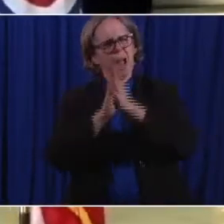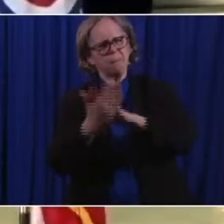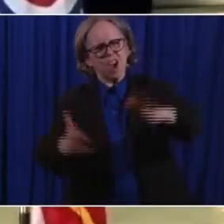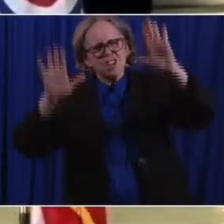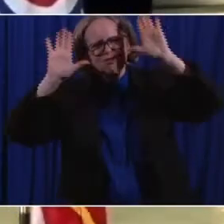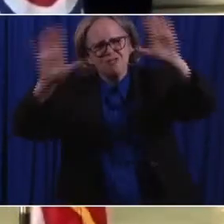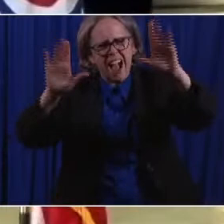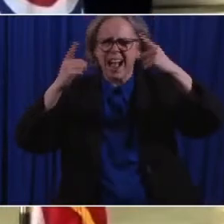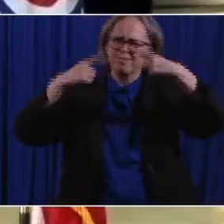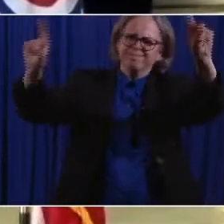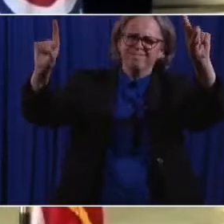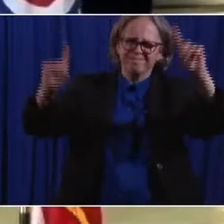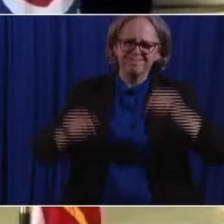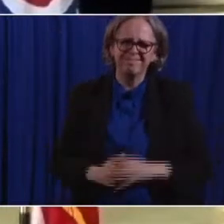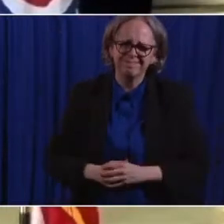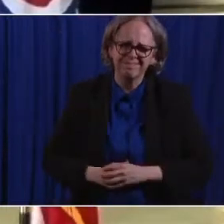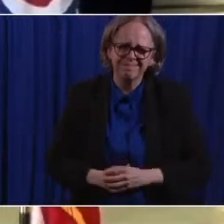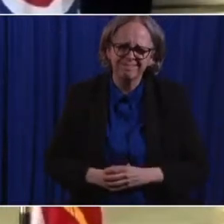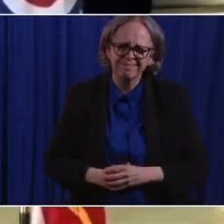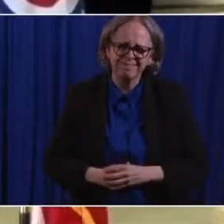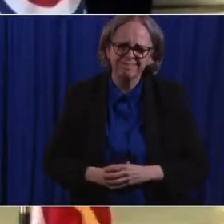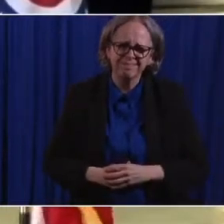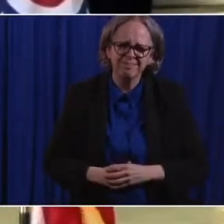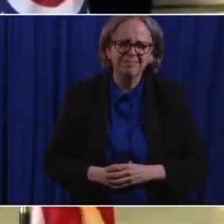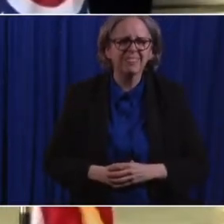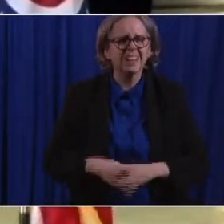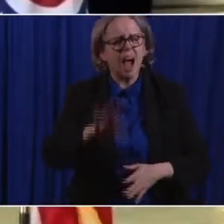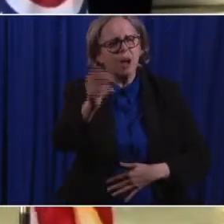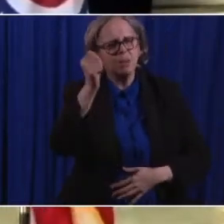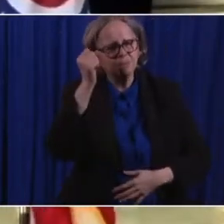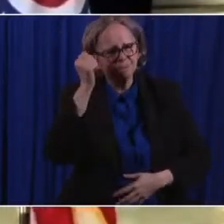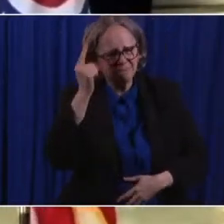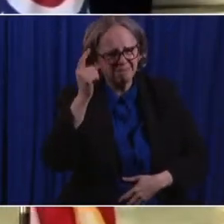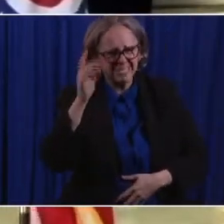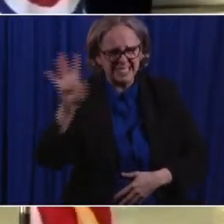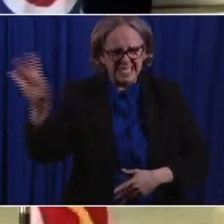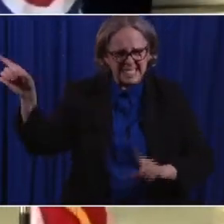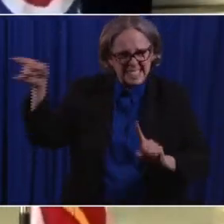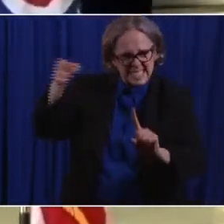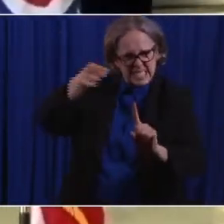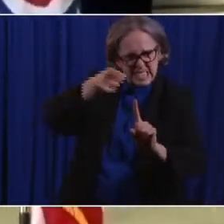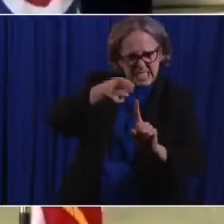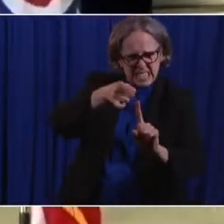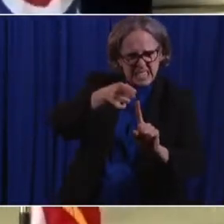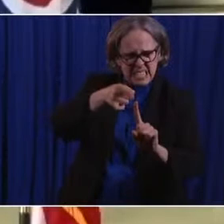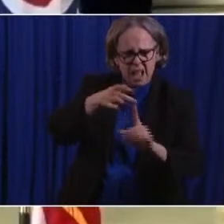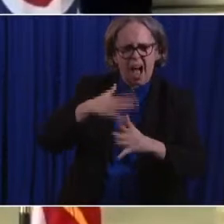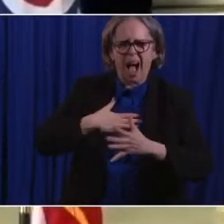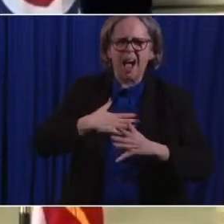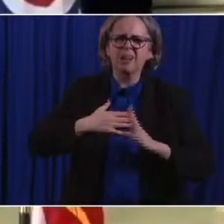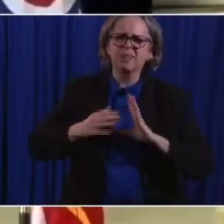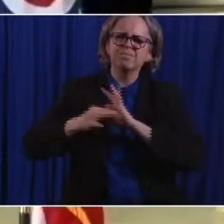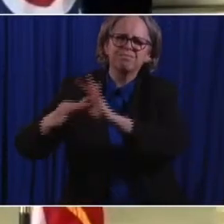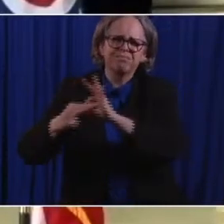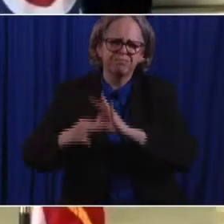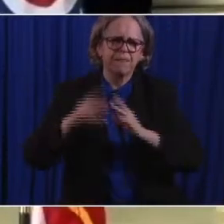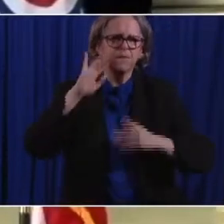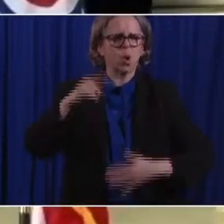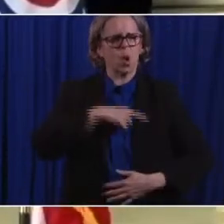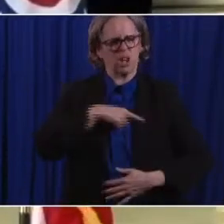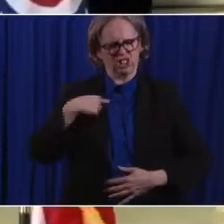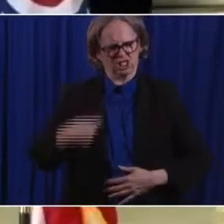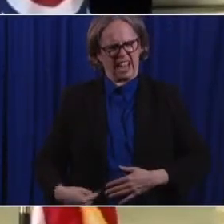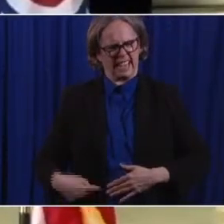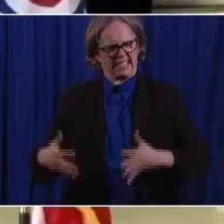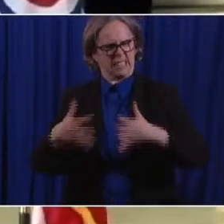And I'm specifically empathetic to the issues surrounding Chinese Americans because of what